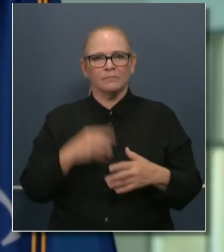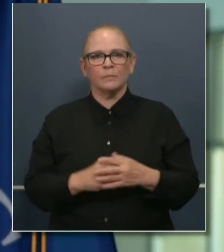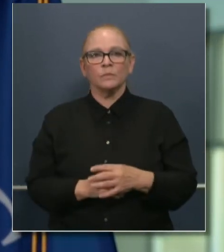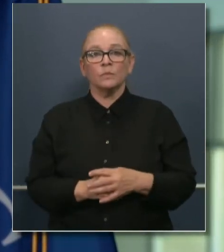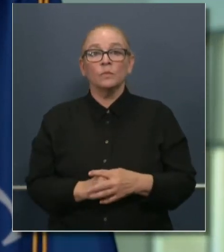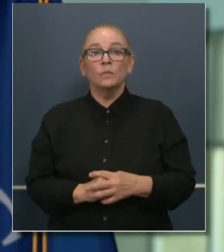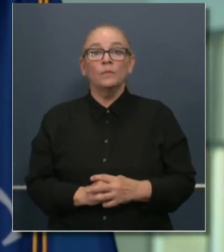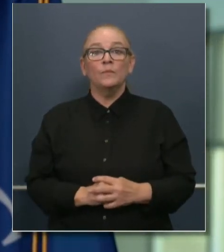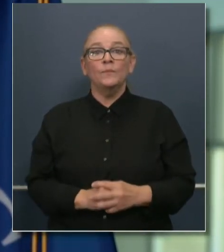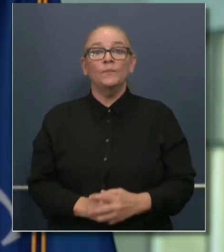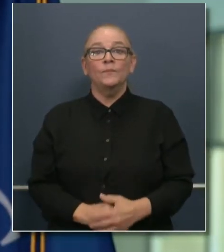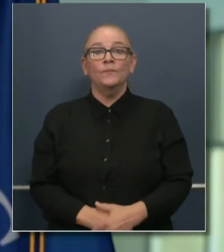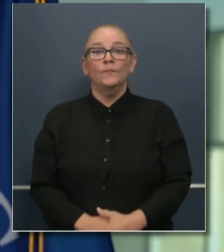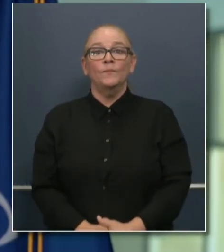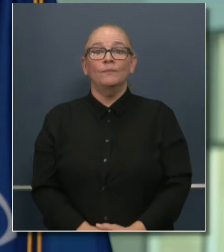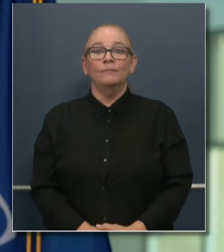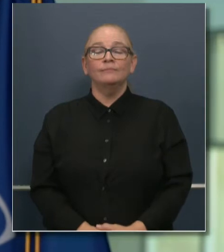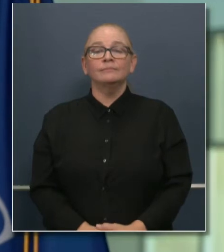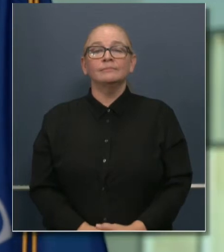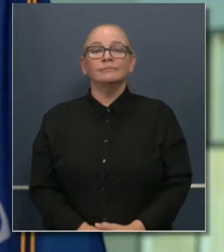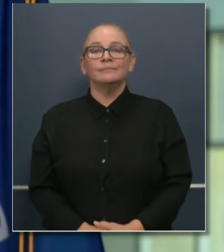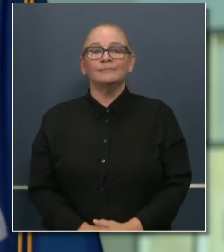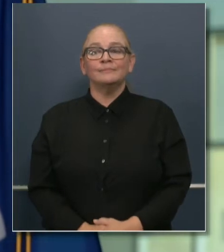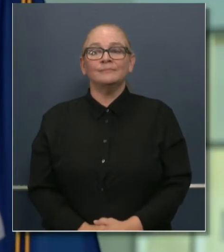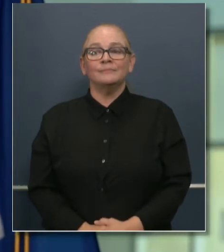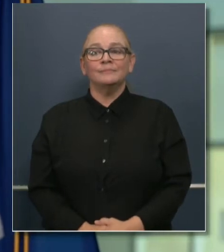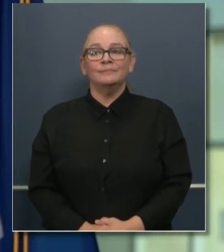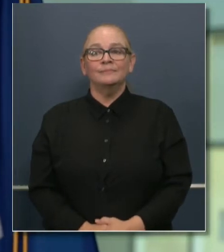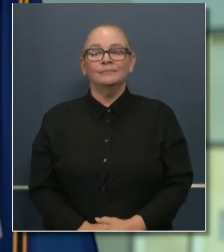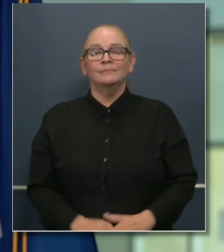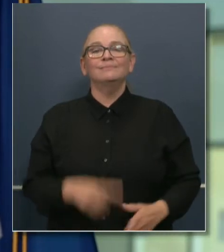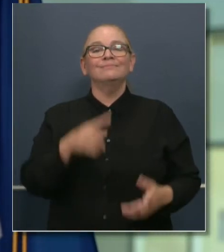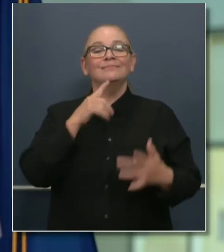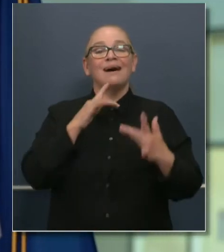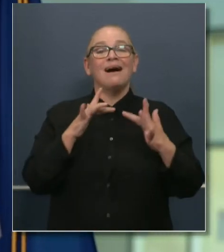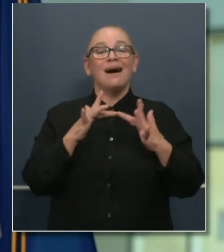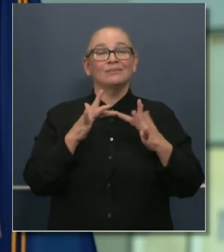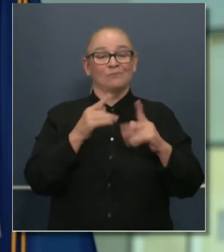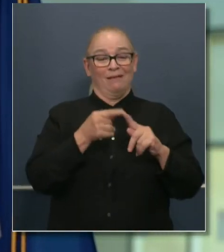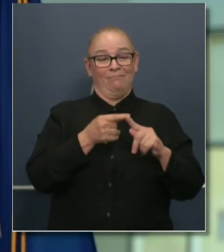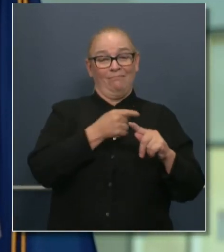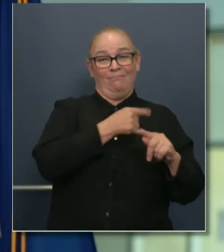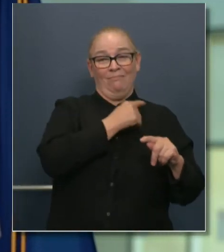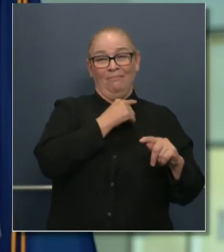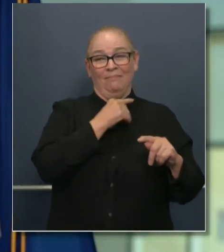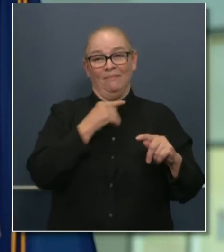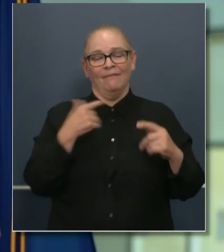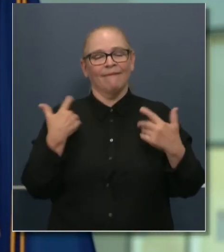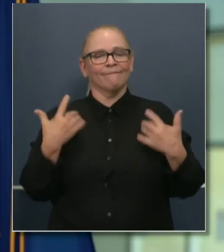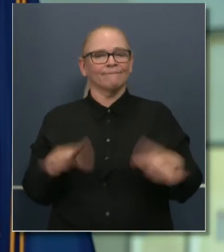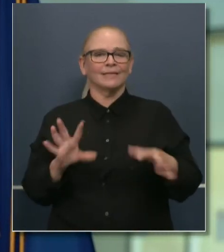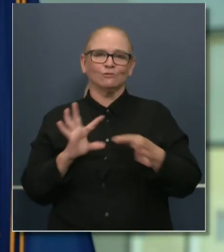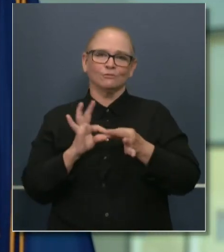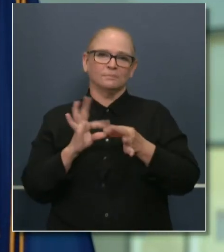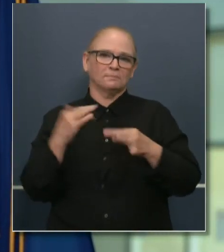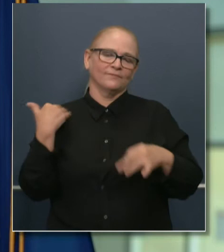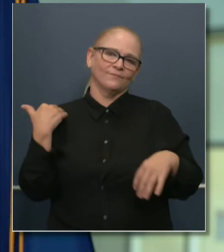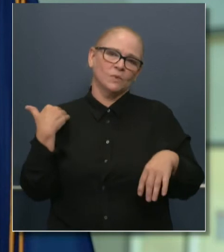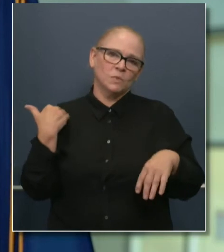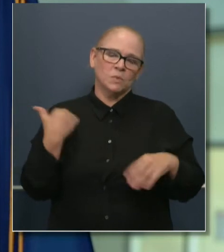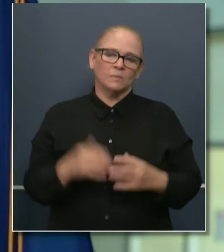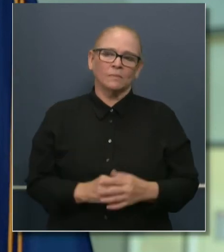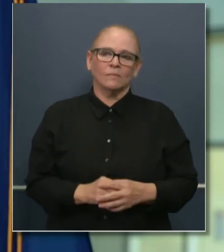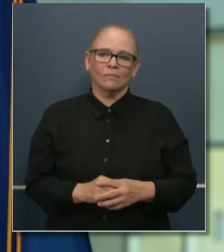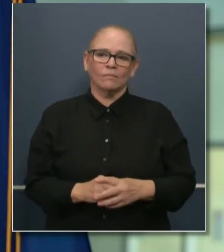So with contact tracing, as we've talked about over the last couple of weeks, as we build up our contact